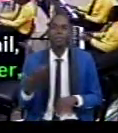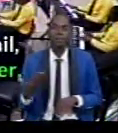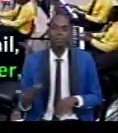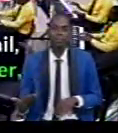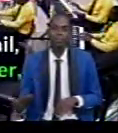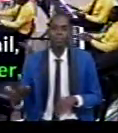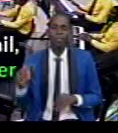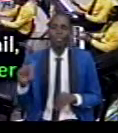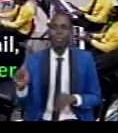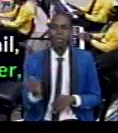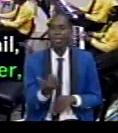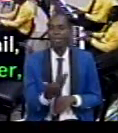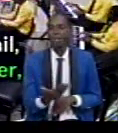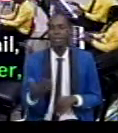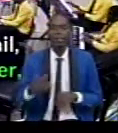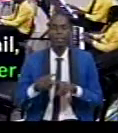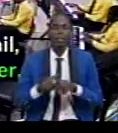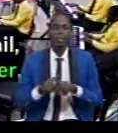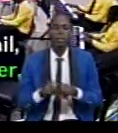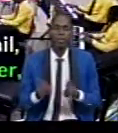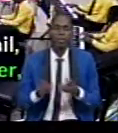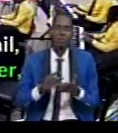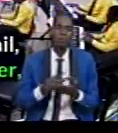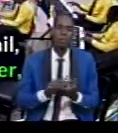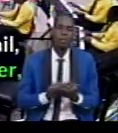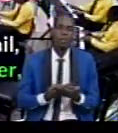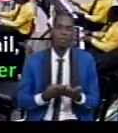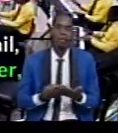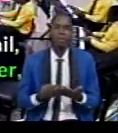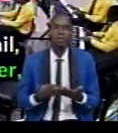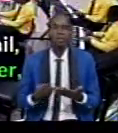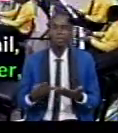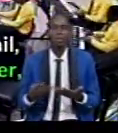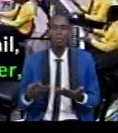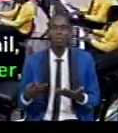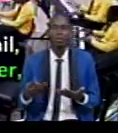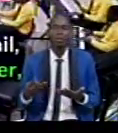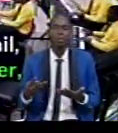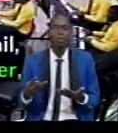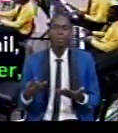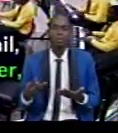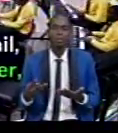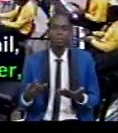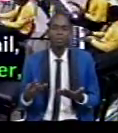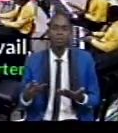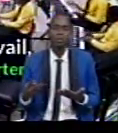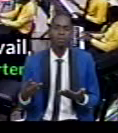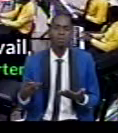anything, anything but fail.